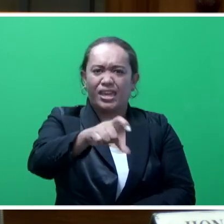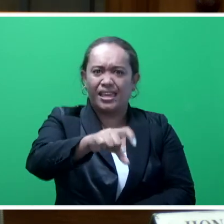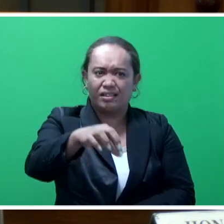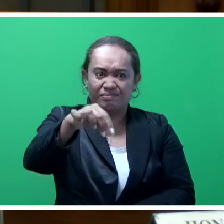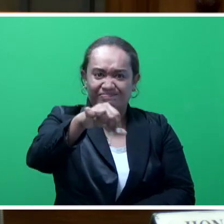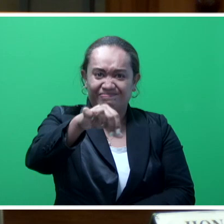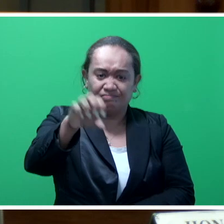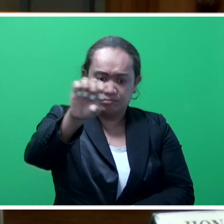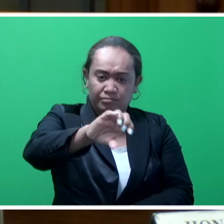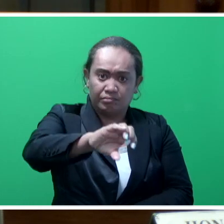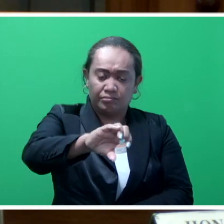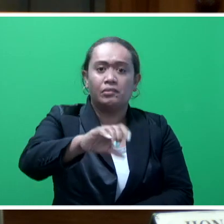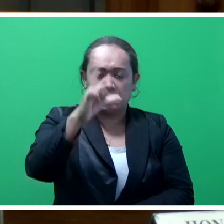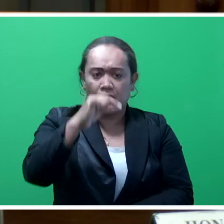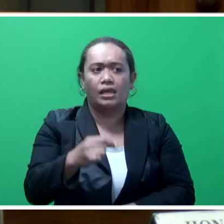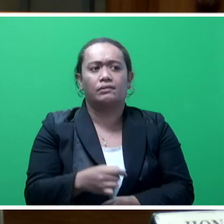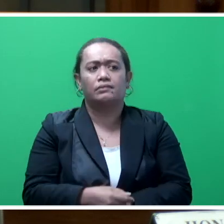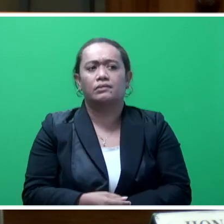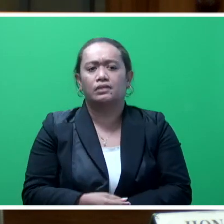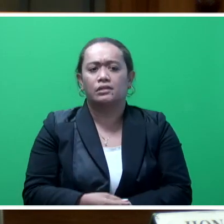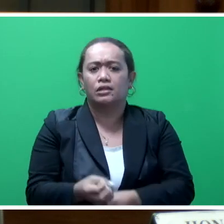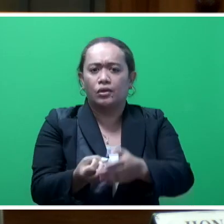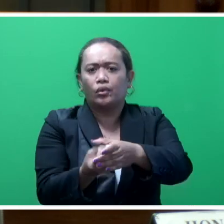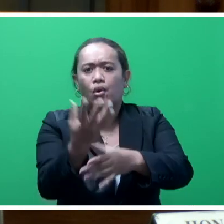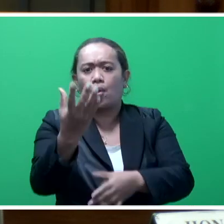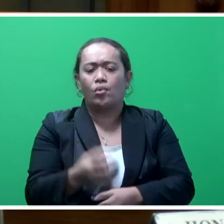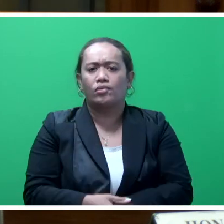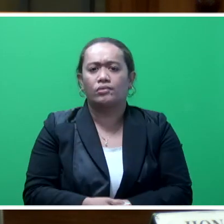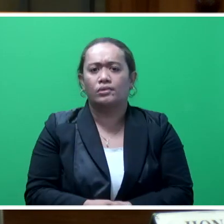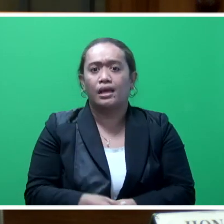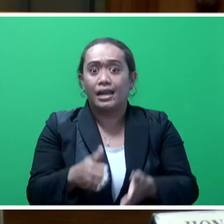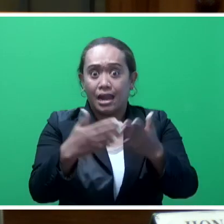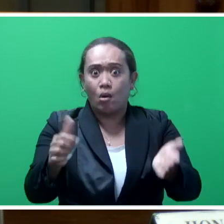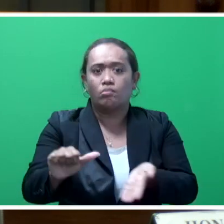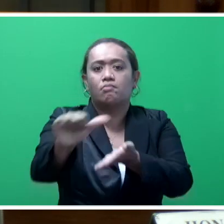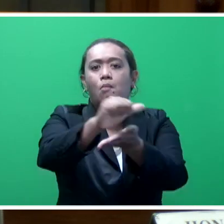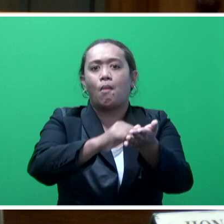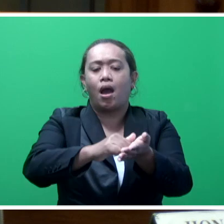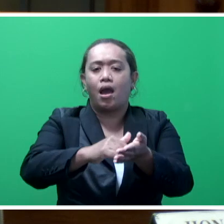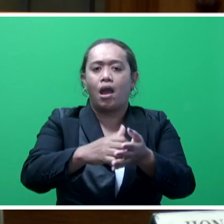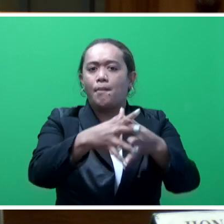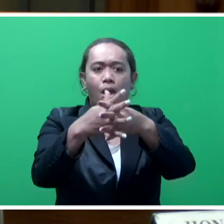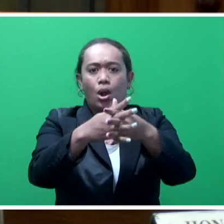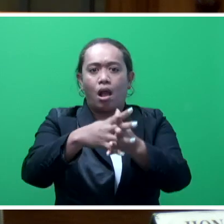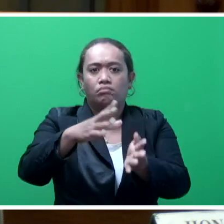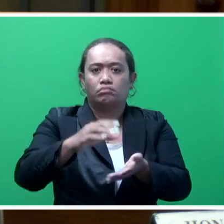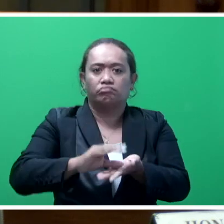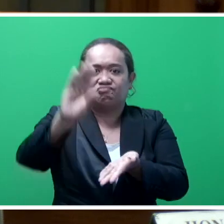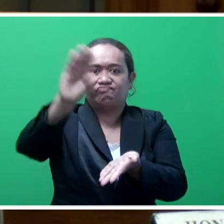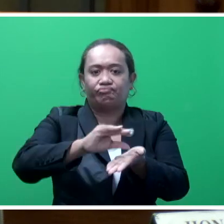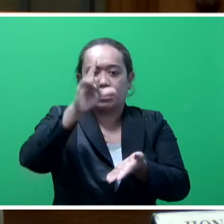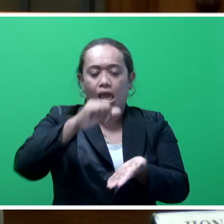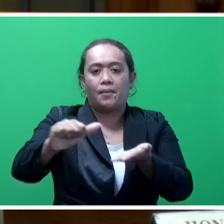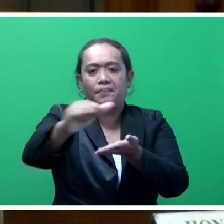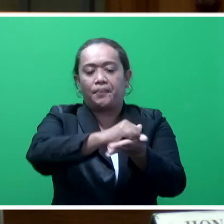is widely grown, 100% organic, is fetching premium price in the US market. And Mr. Speaker said we are not able to